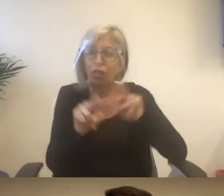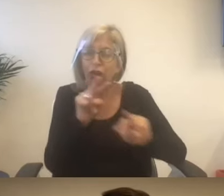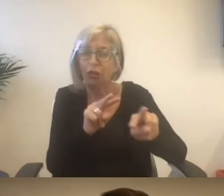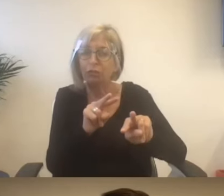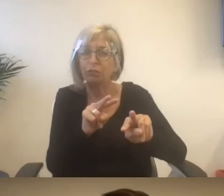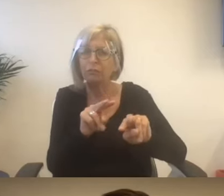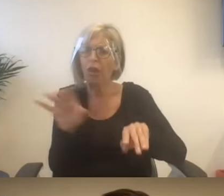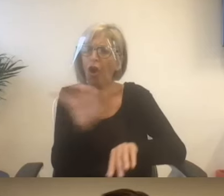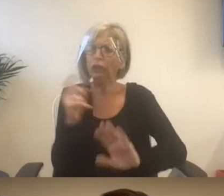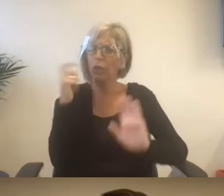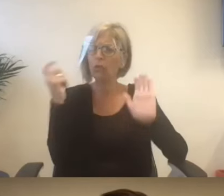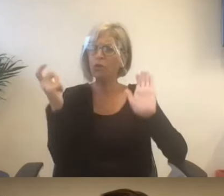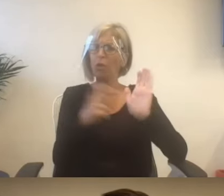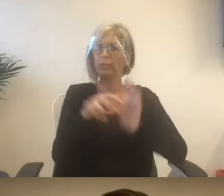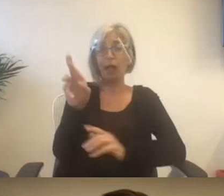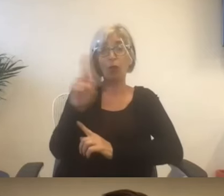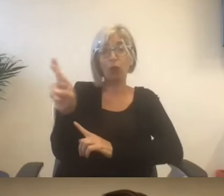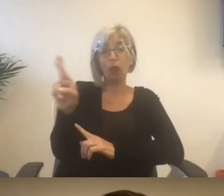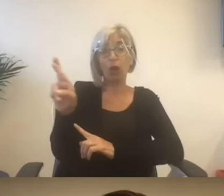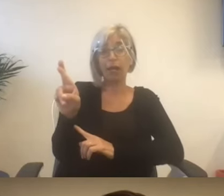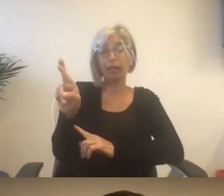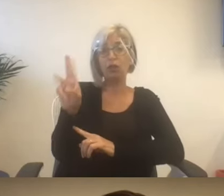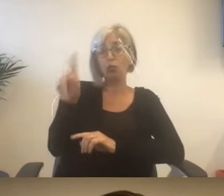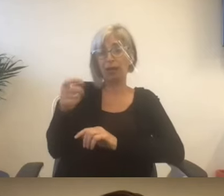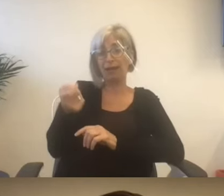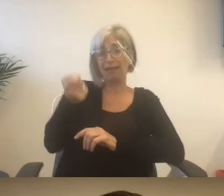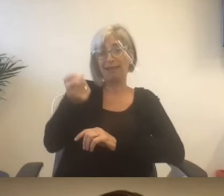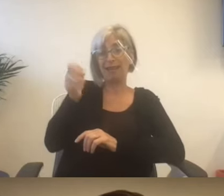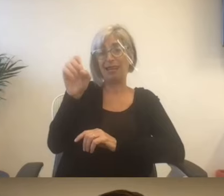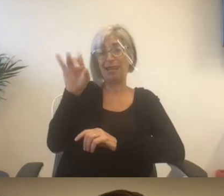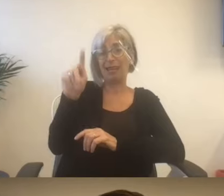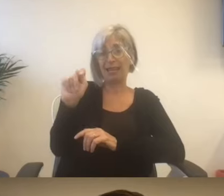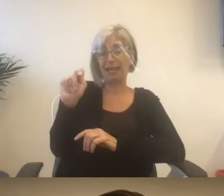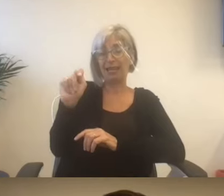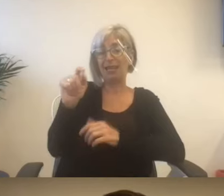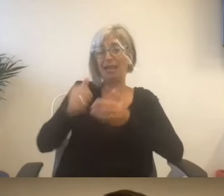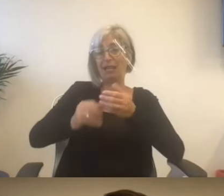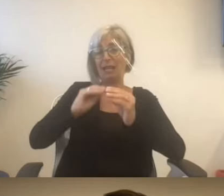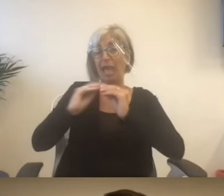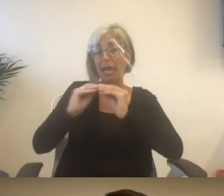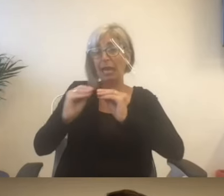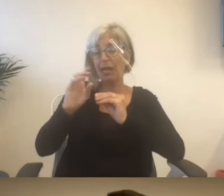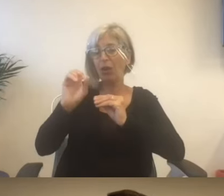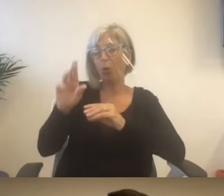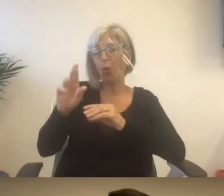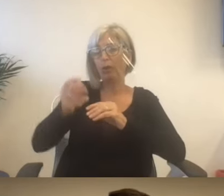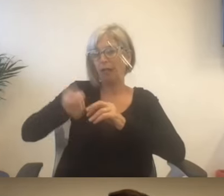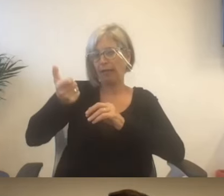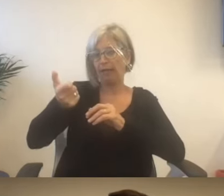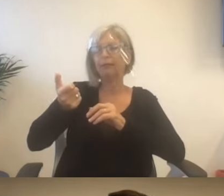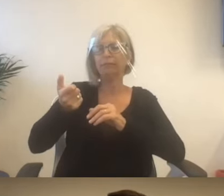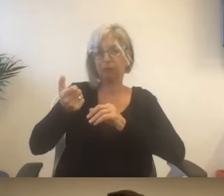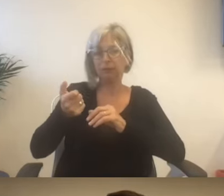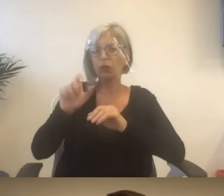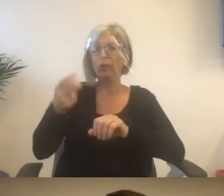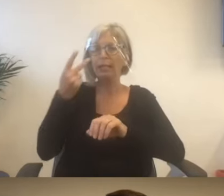Take a notice on the right side of the page here, you can edit or delete it. If you want to edit an event, it preloads all the fields so you can